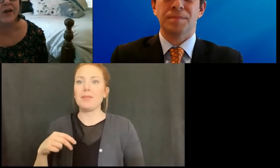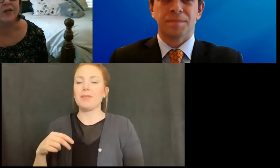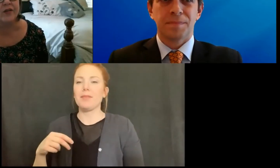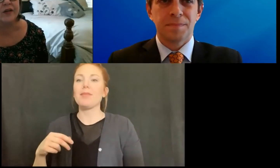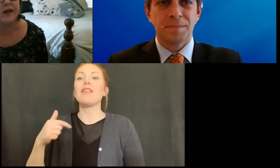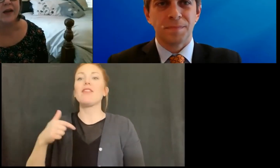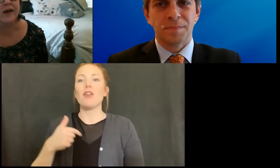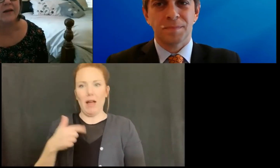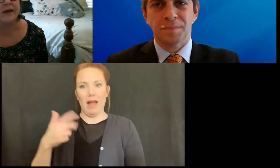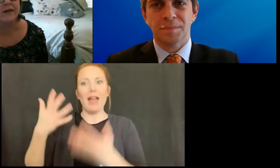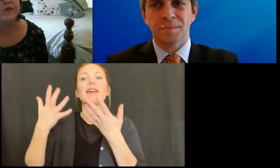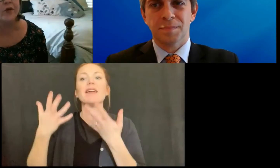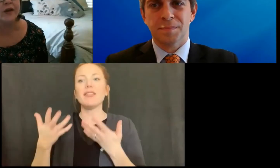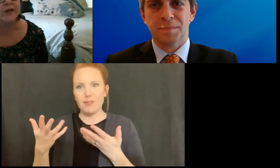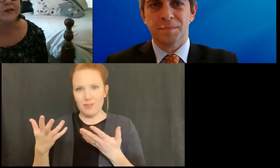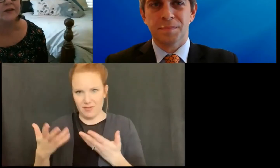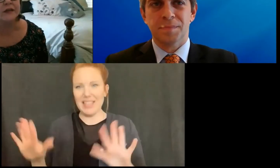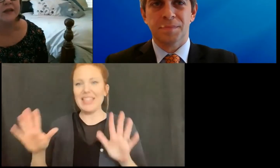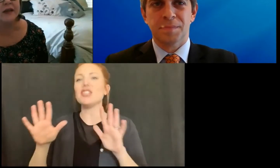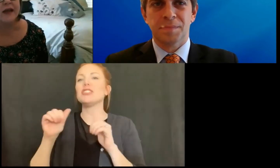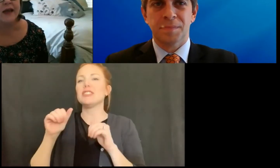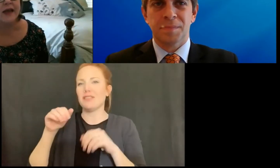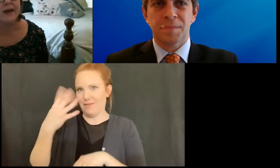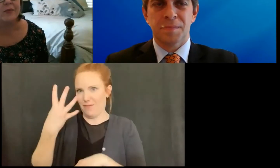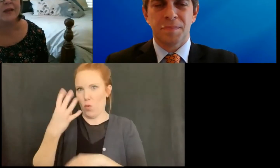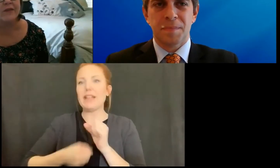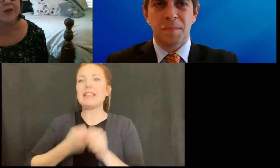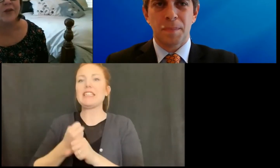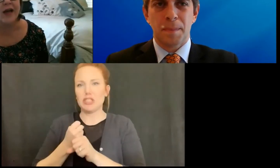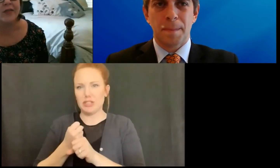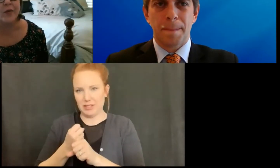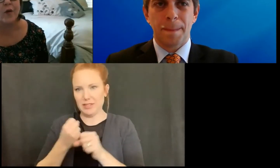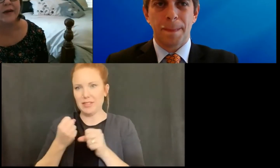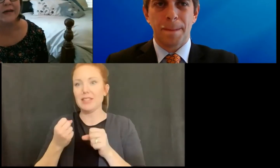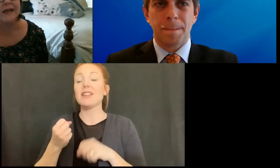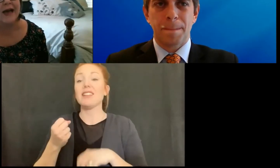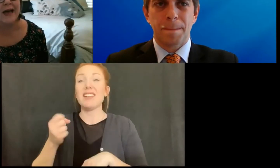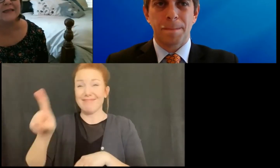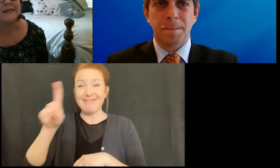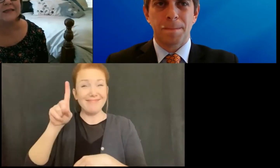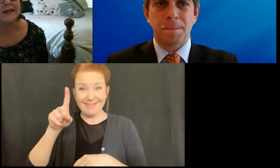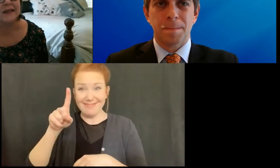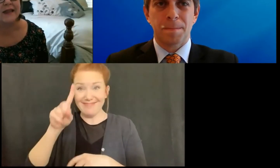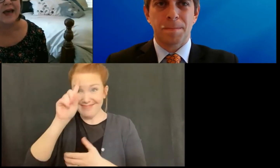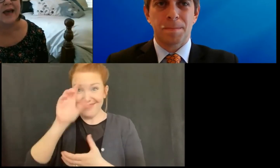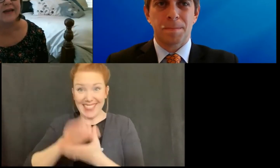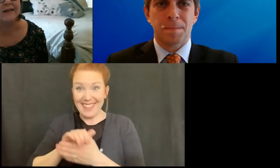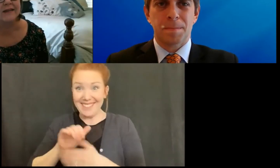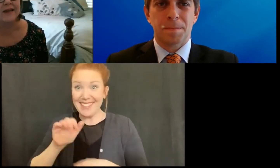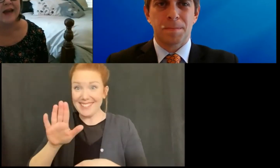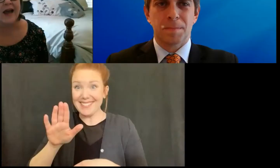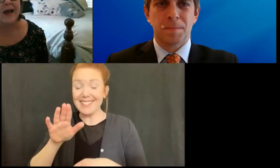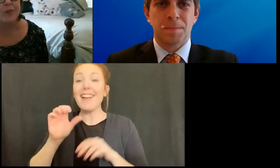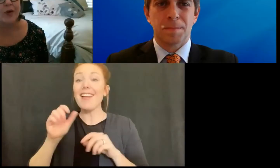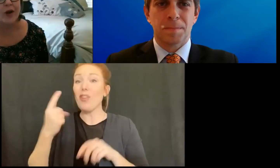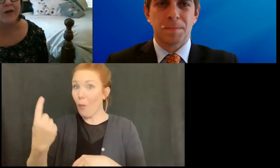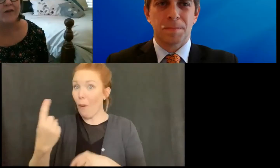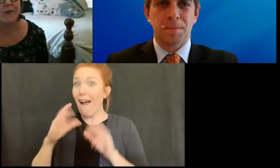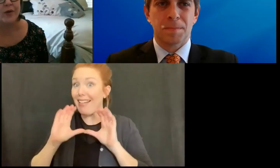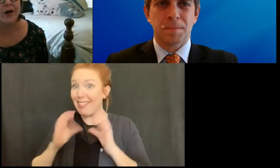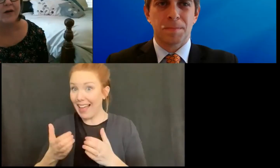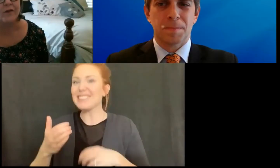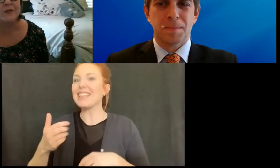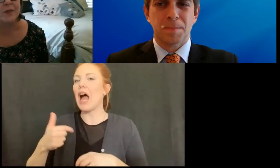finished out in 4 years. And believe it or not, the one class that I put